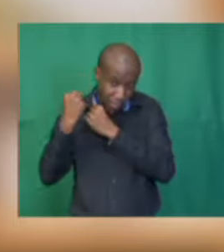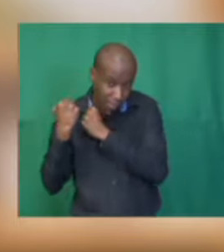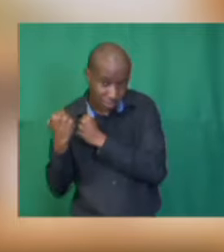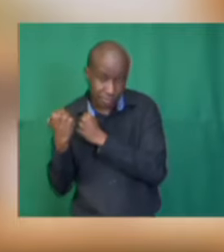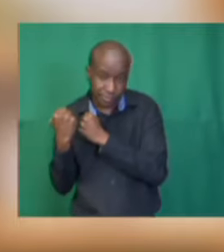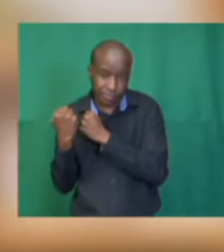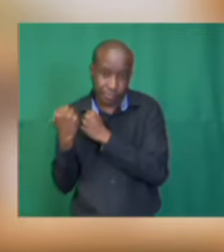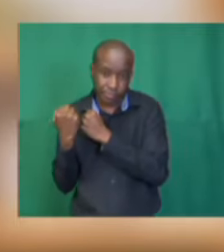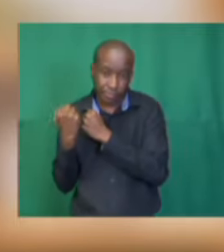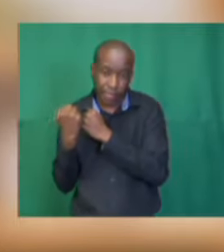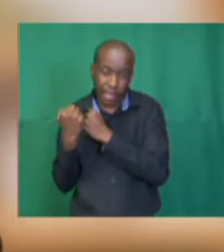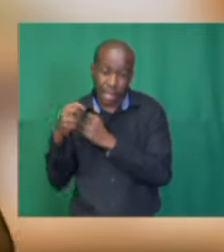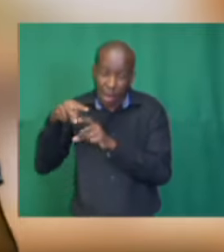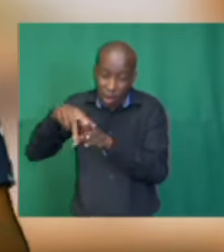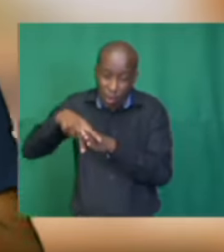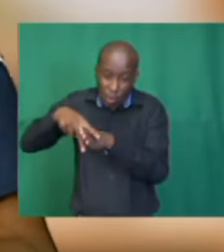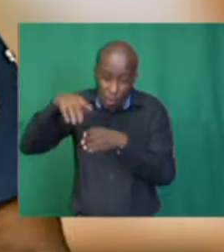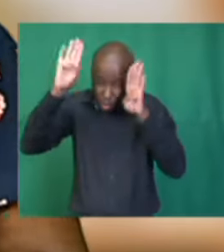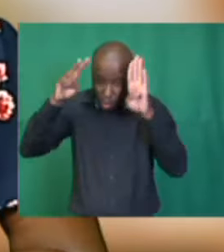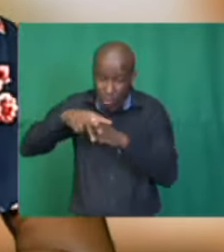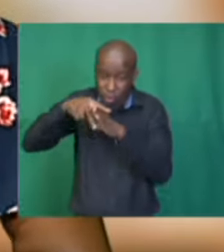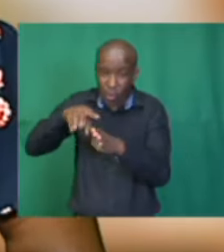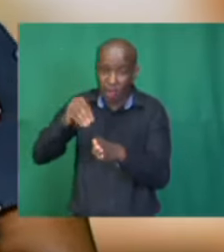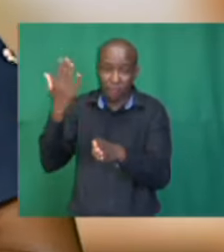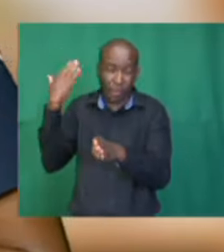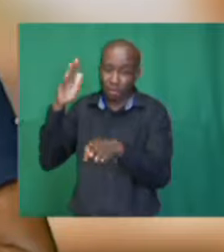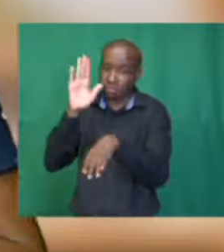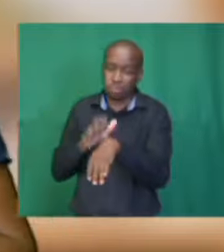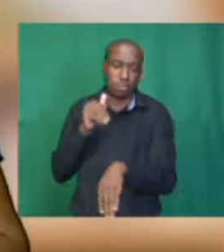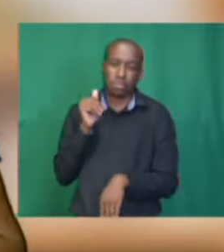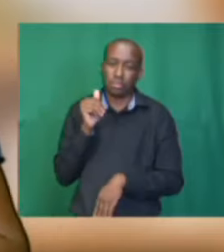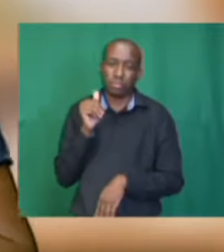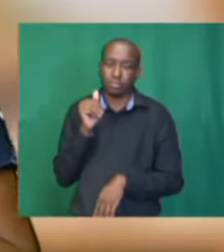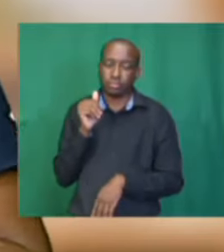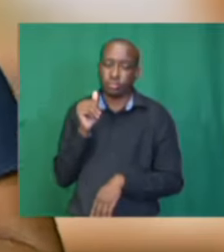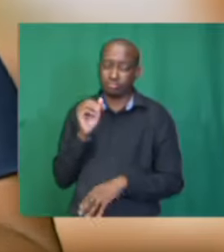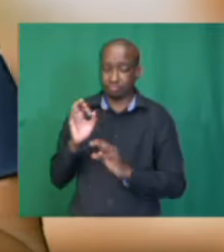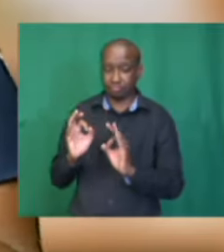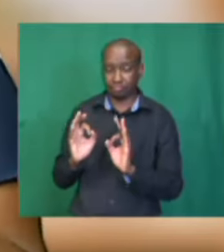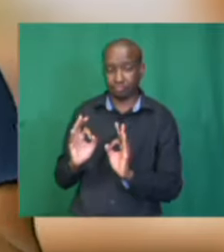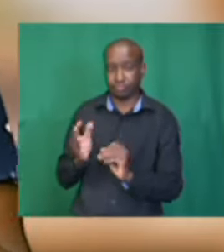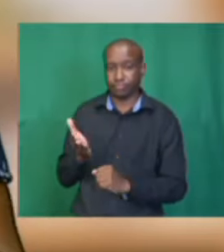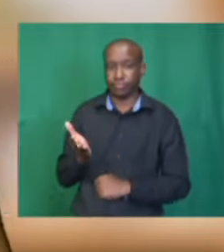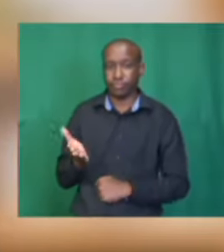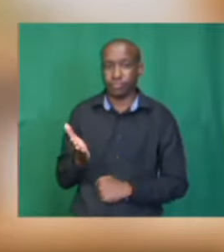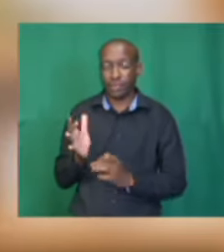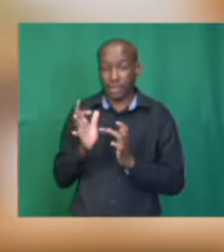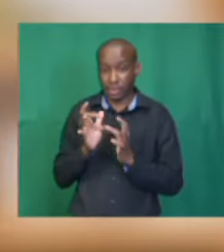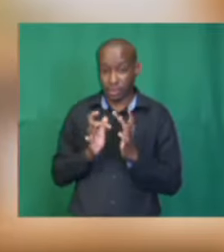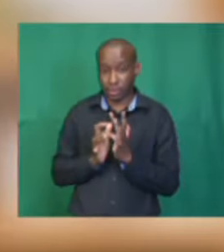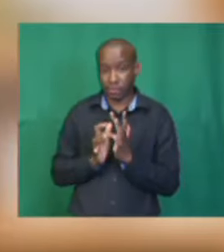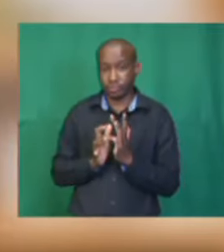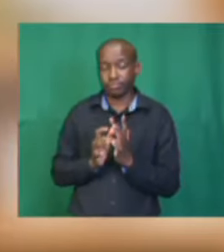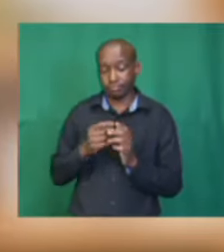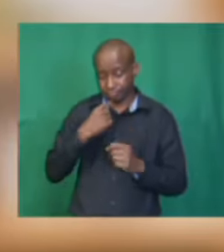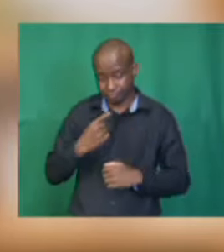never been ridden. So it is not just any other colt. So when the disciples went out, carried out the instructions